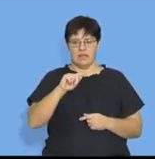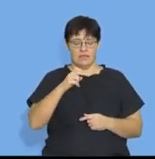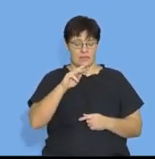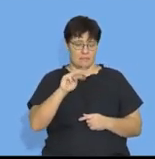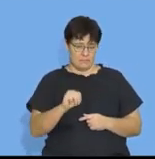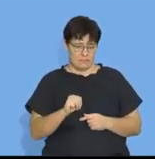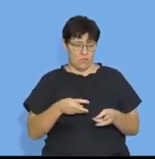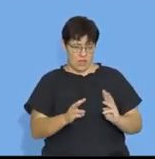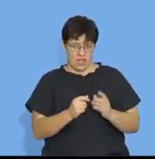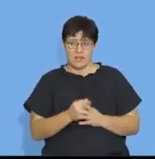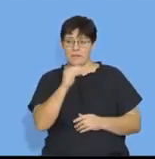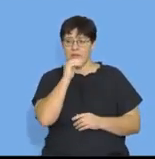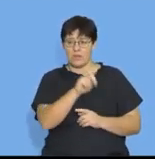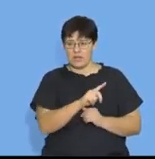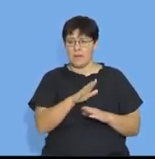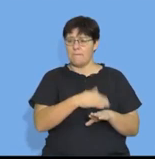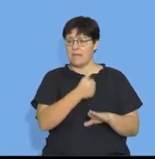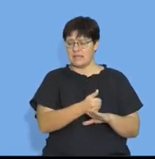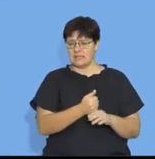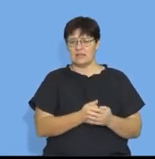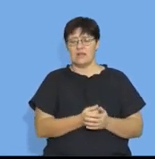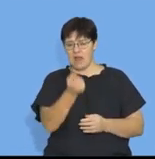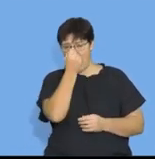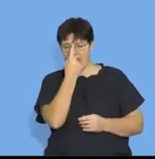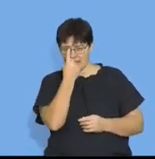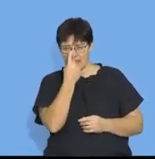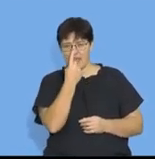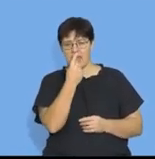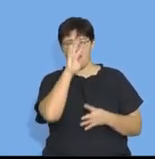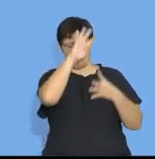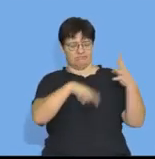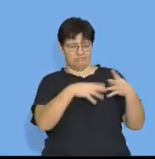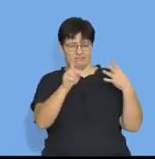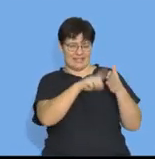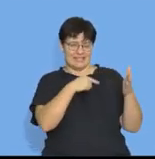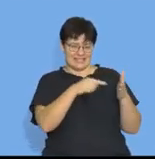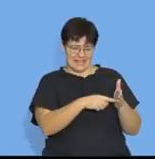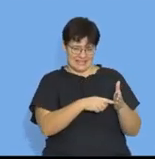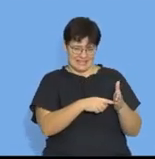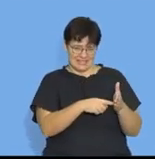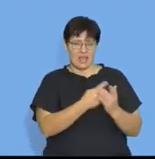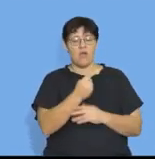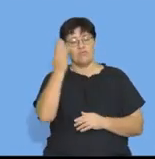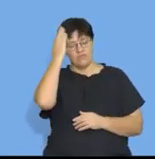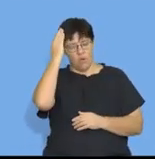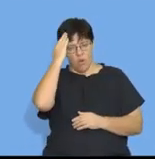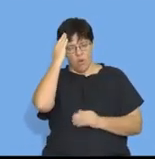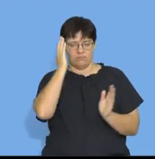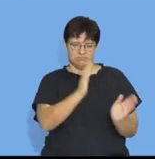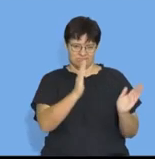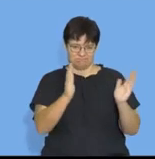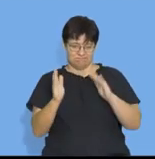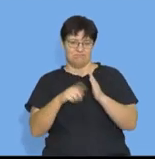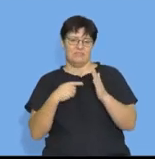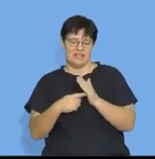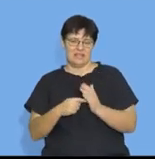method. This method is based on understanding the calendar and knowing the rhythm in terms